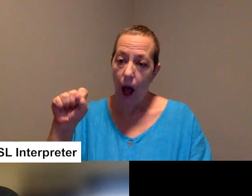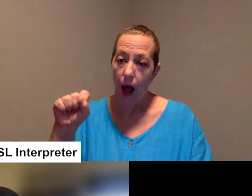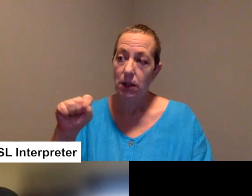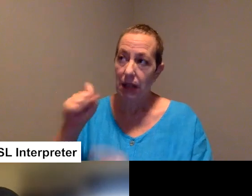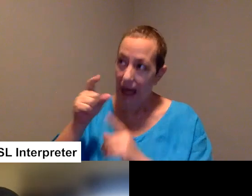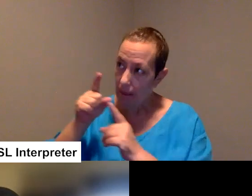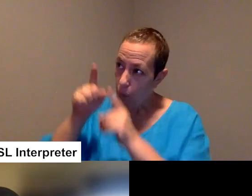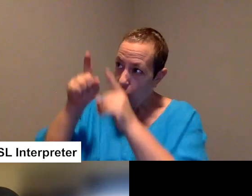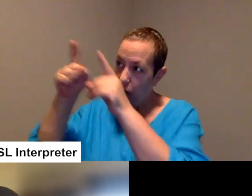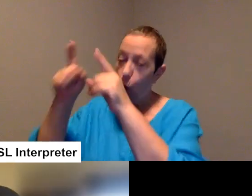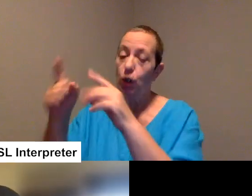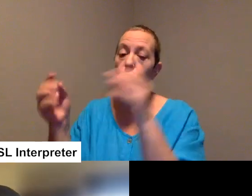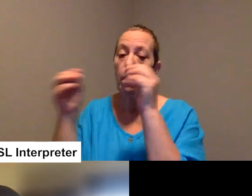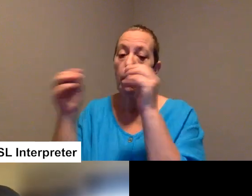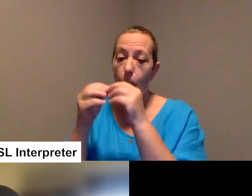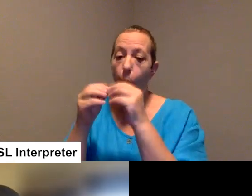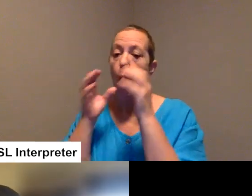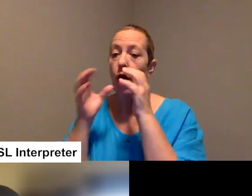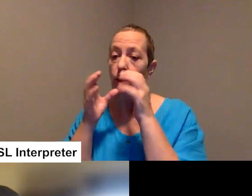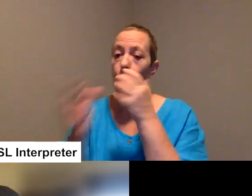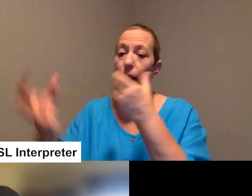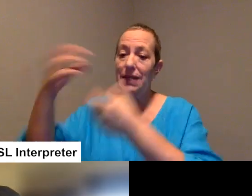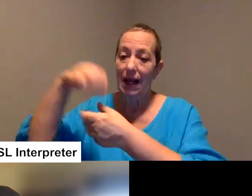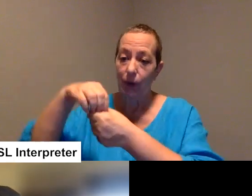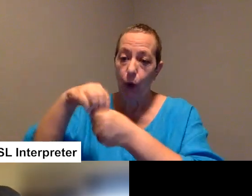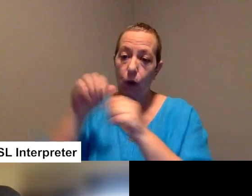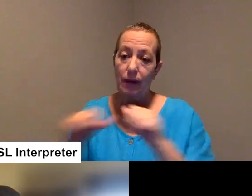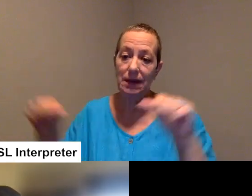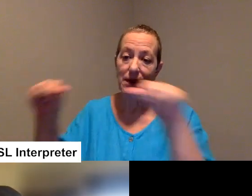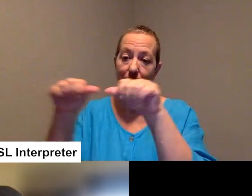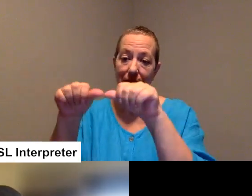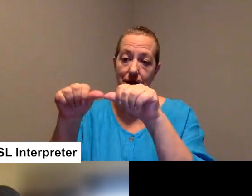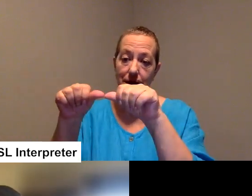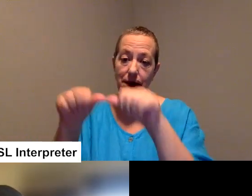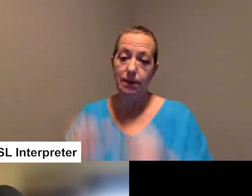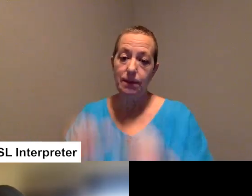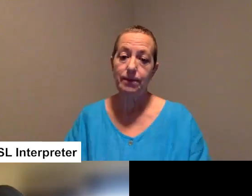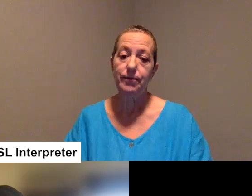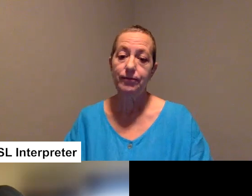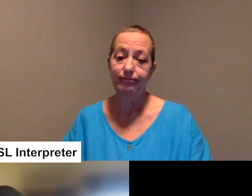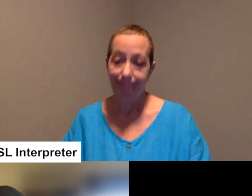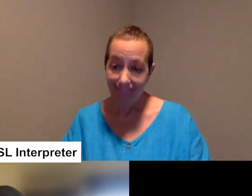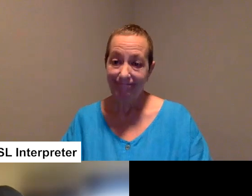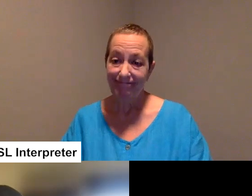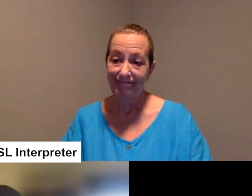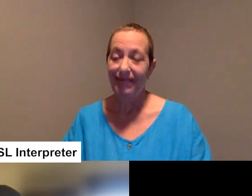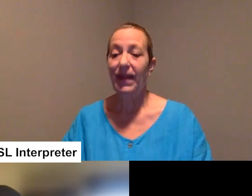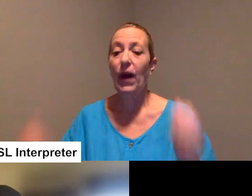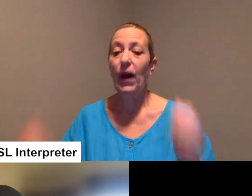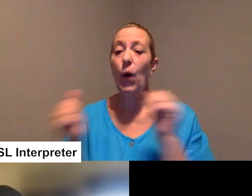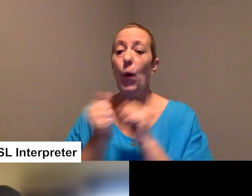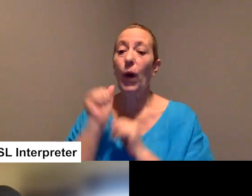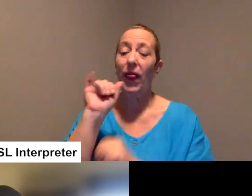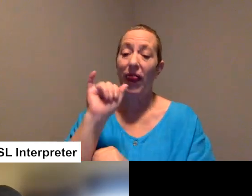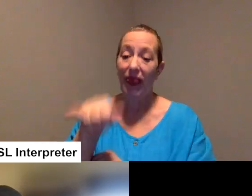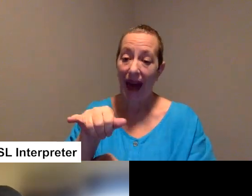and more communication inclusive spaces? And so with that, I will pass